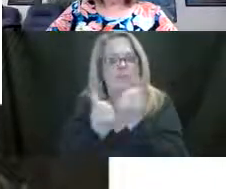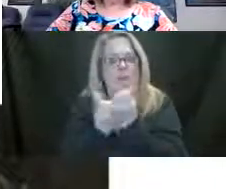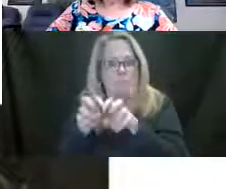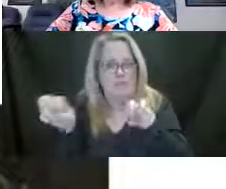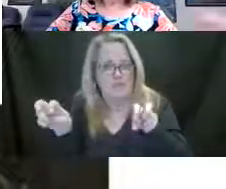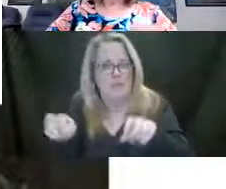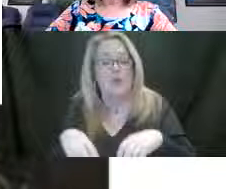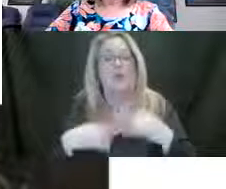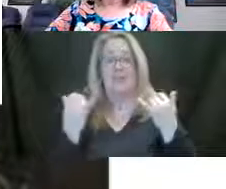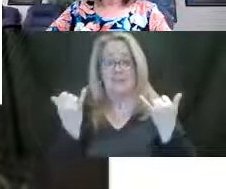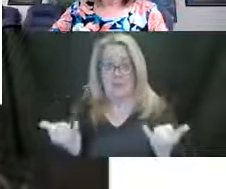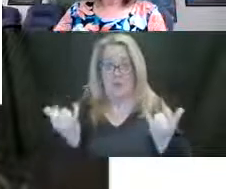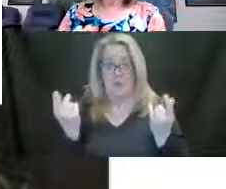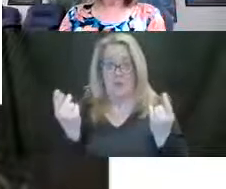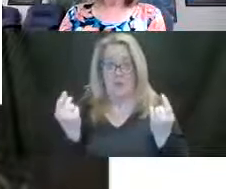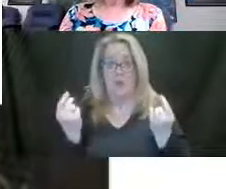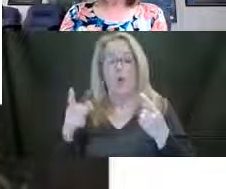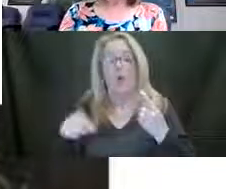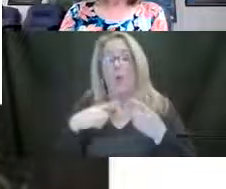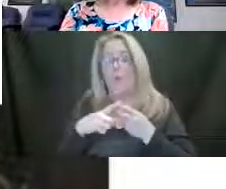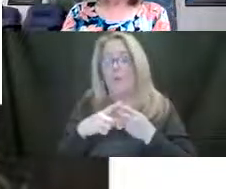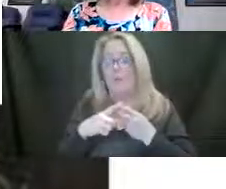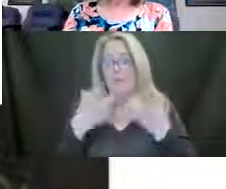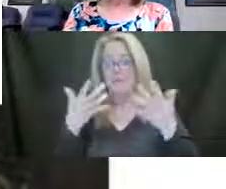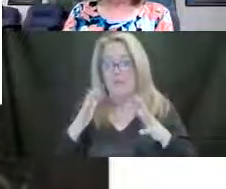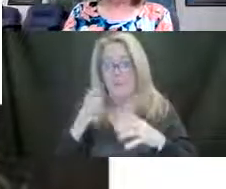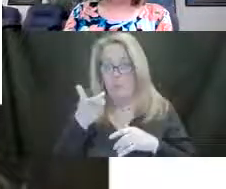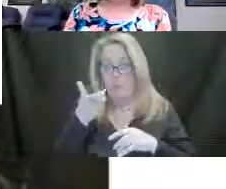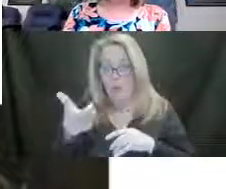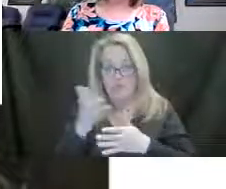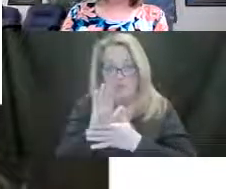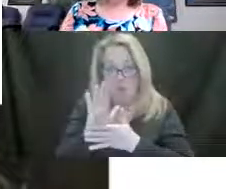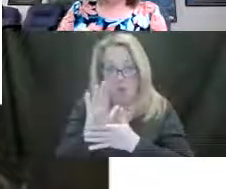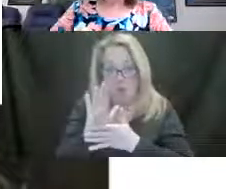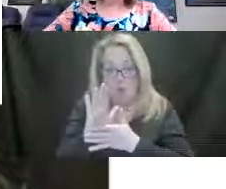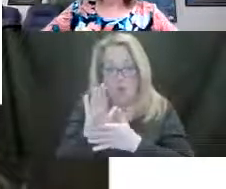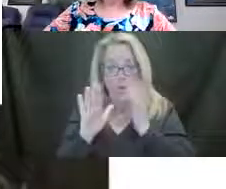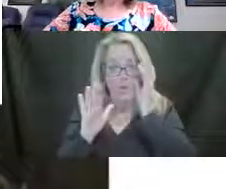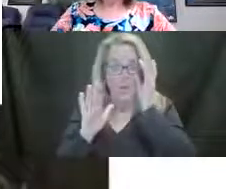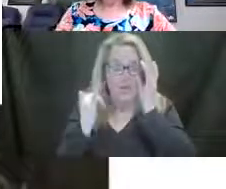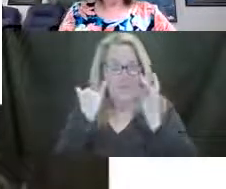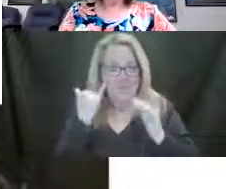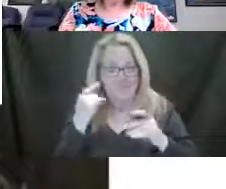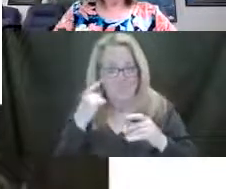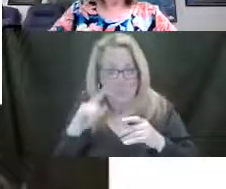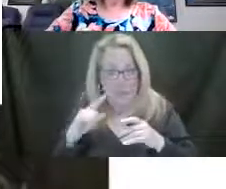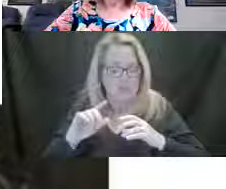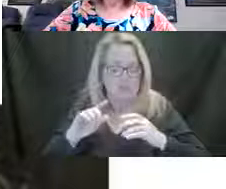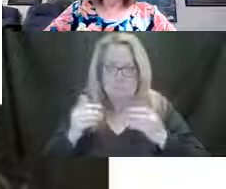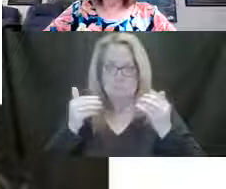like you to do is, after we look at this video clip, if you can please just chat if you